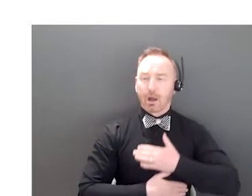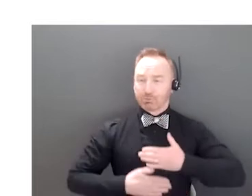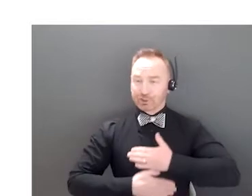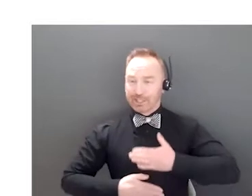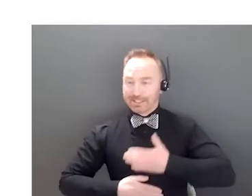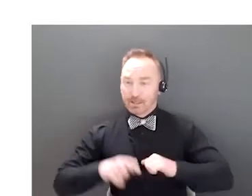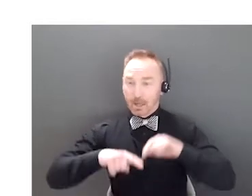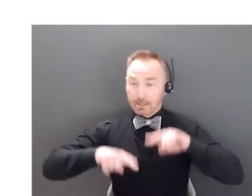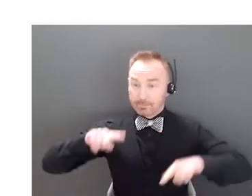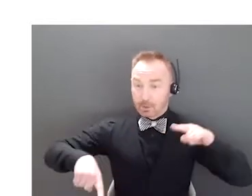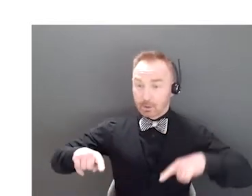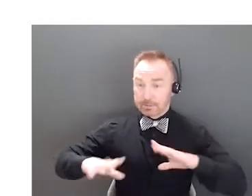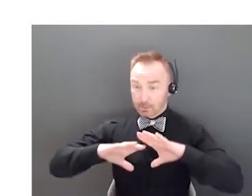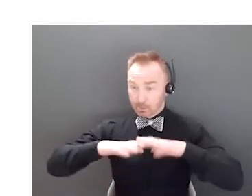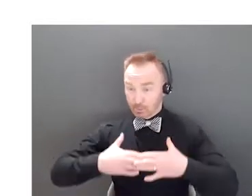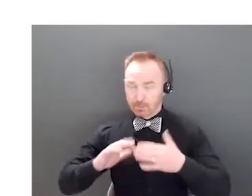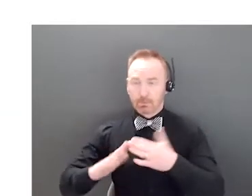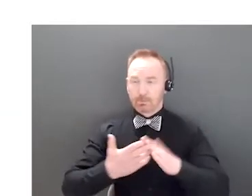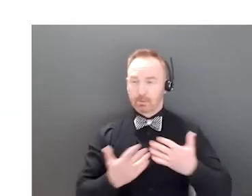partners who are involved.